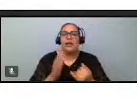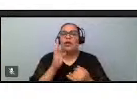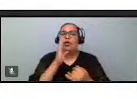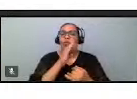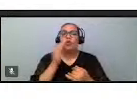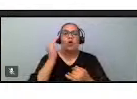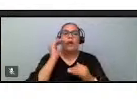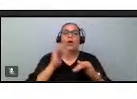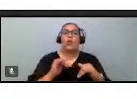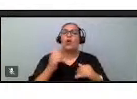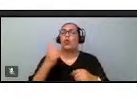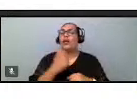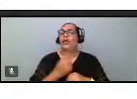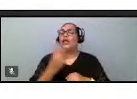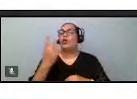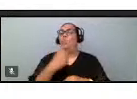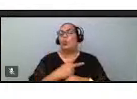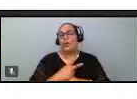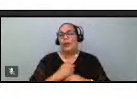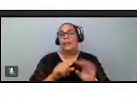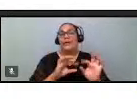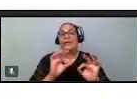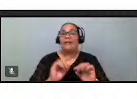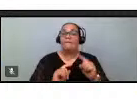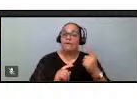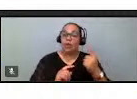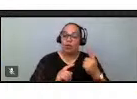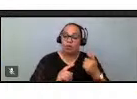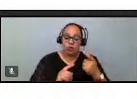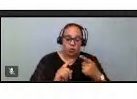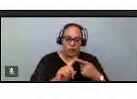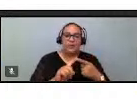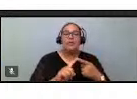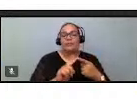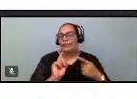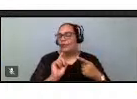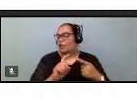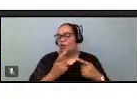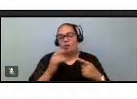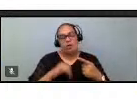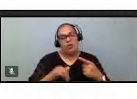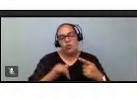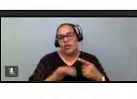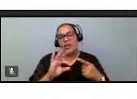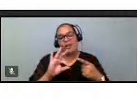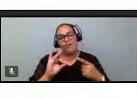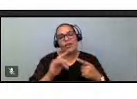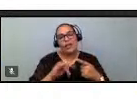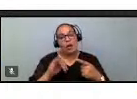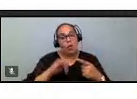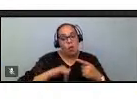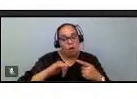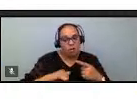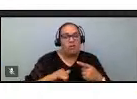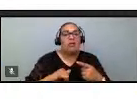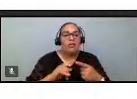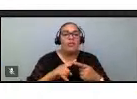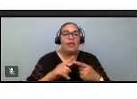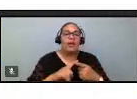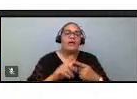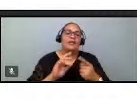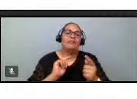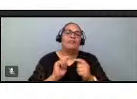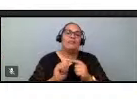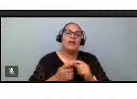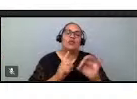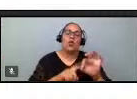mind waiting a day or two but these first ones cannot wait every day they wait it implies